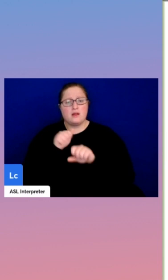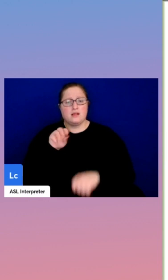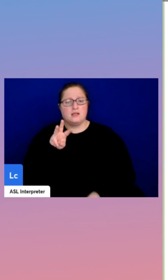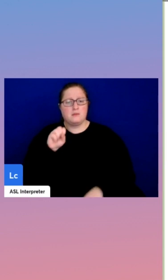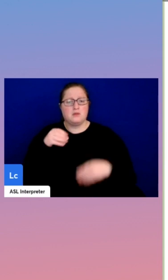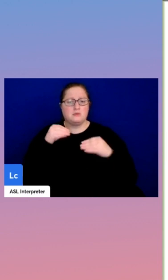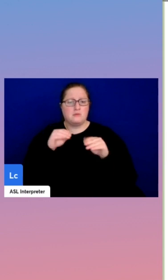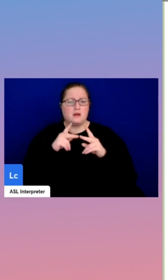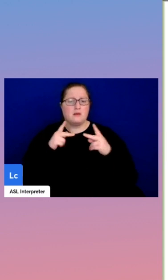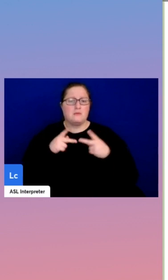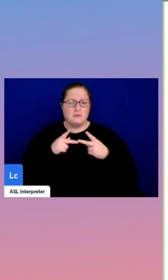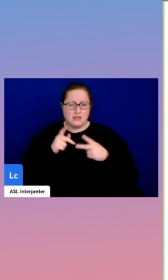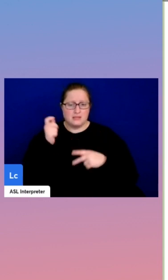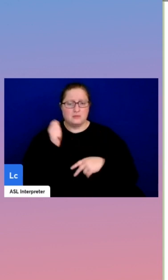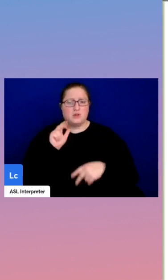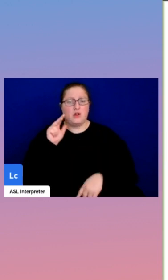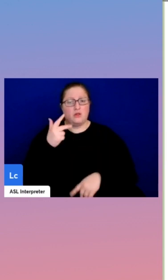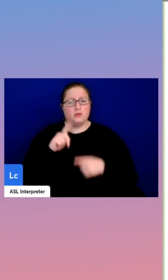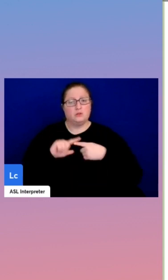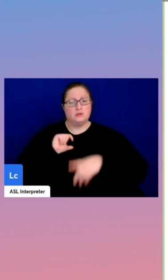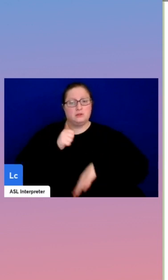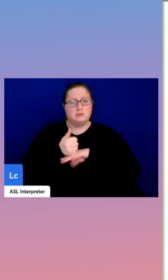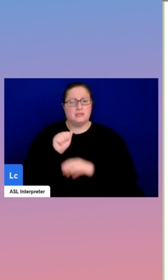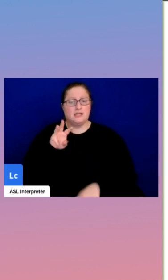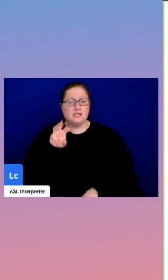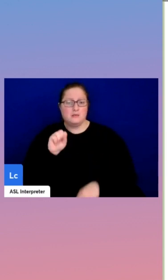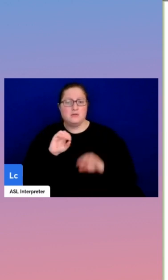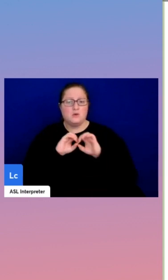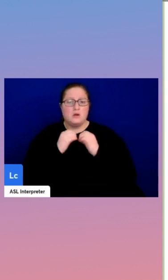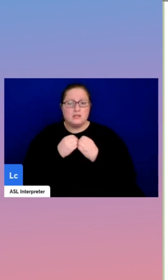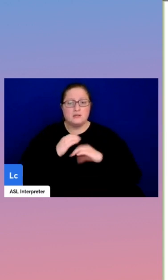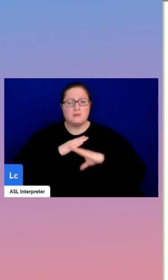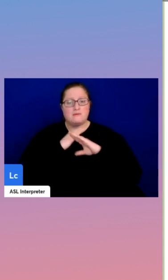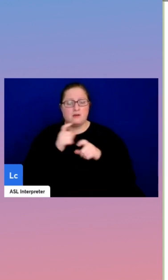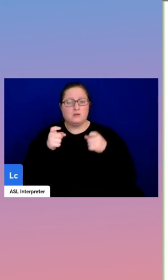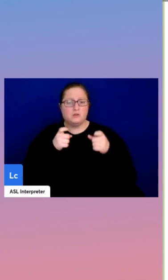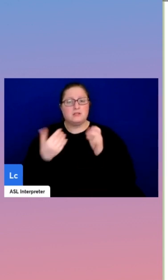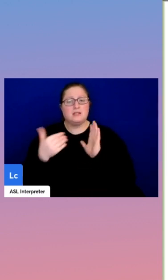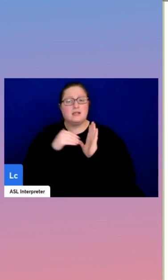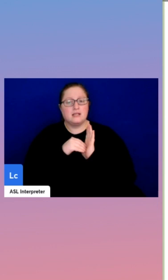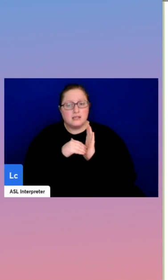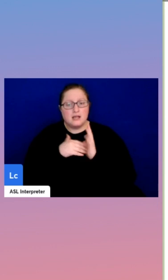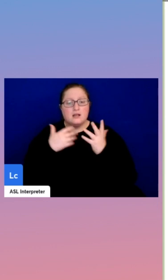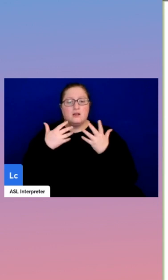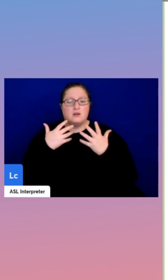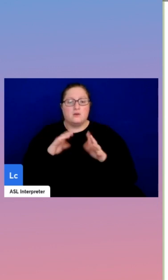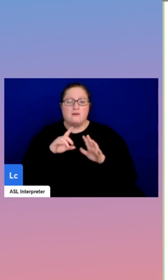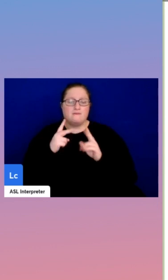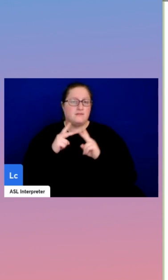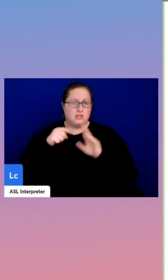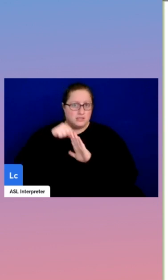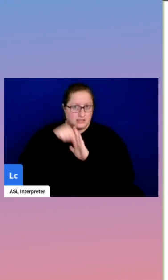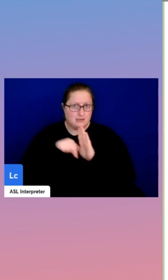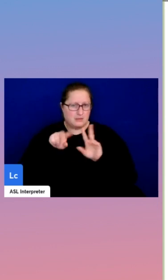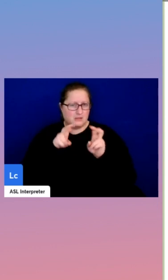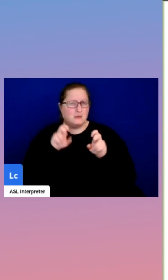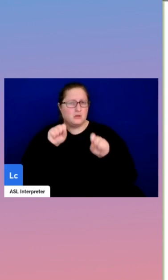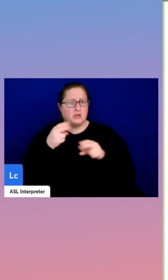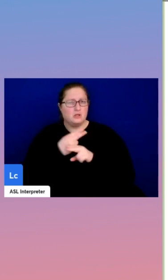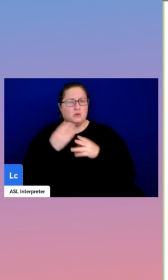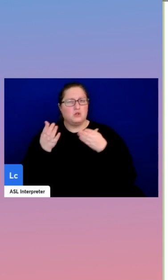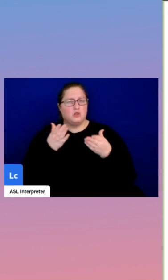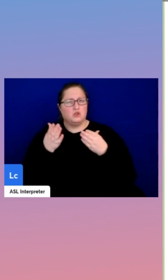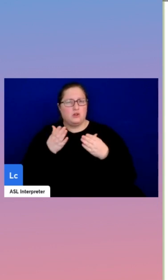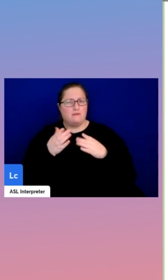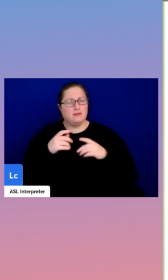subscription. The third element is to implement AWS organization preventive controls. Again, the objective is not to go very deep in this topic, but you can use what we call service control